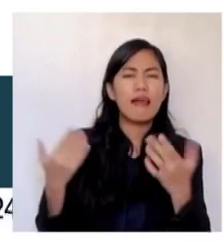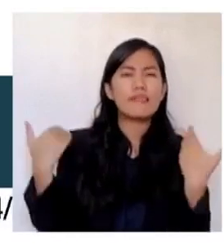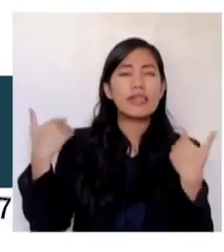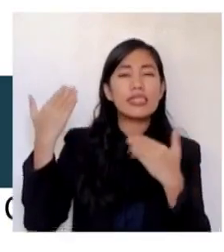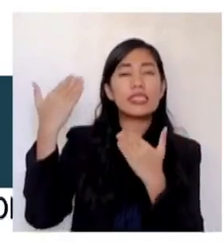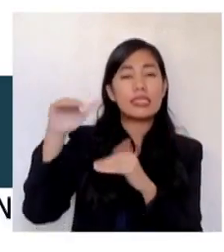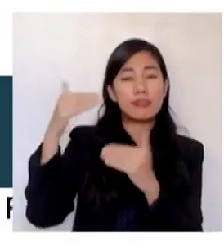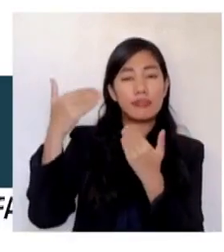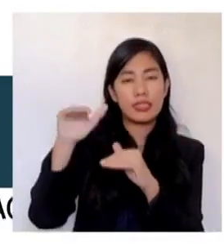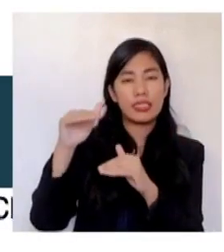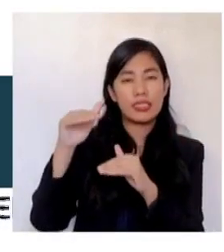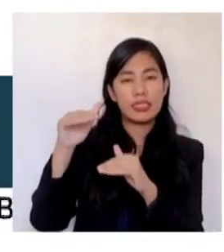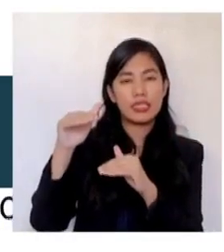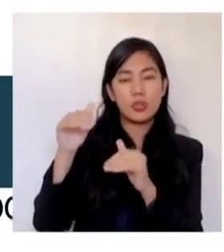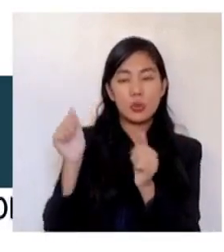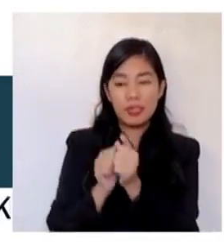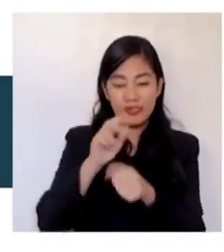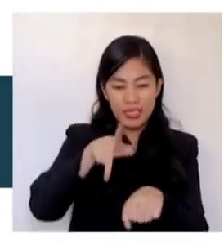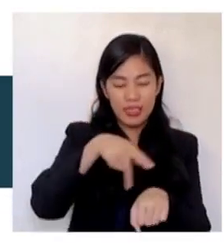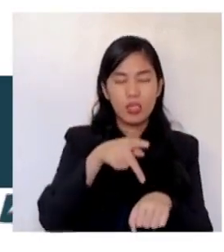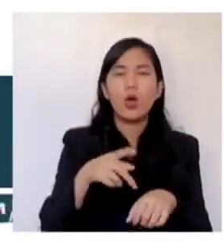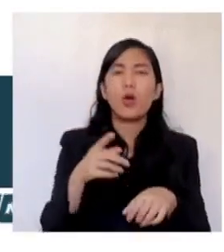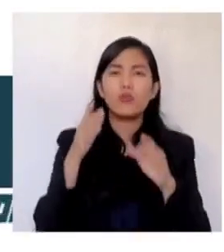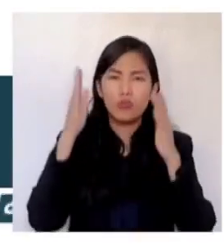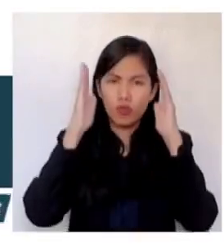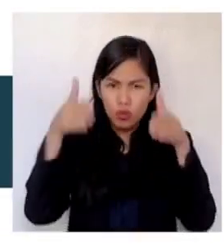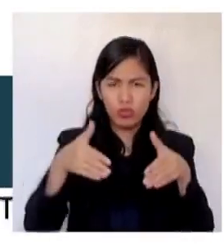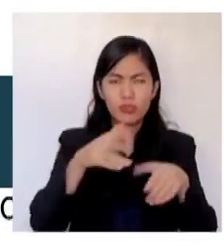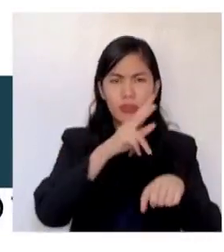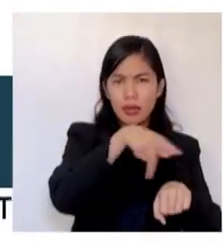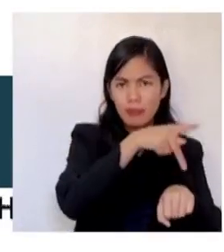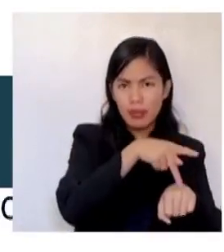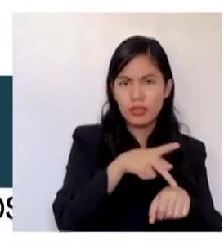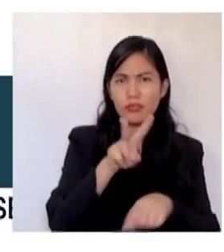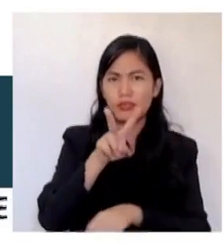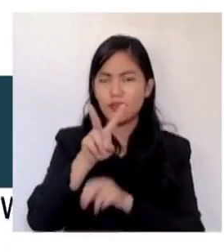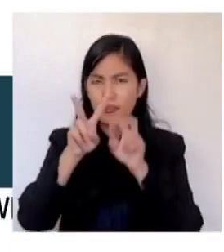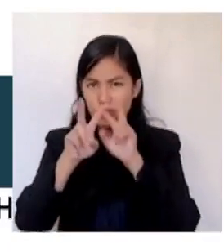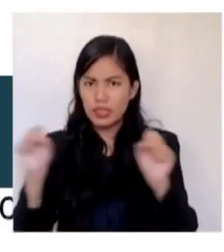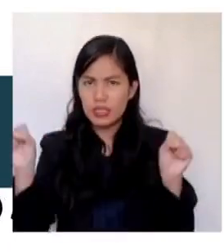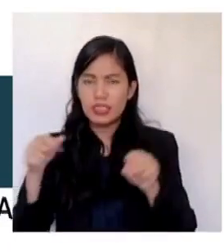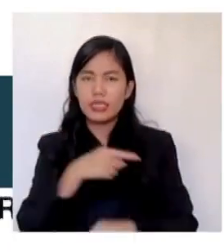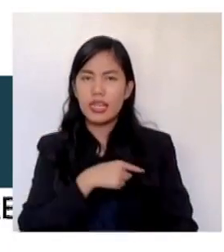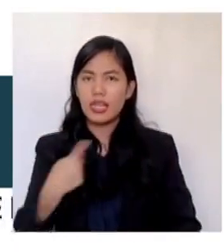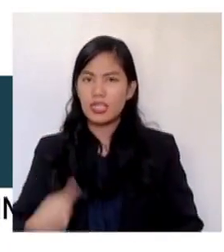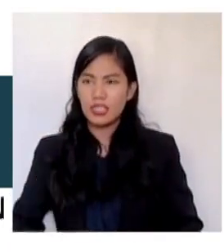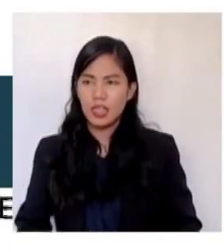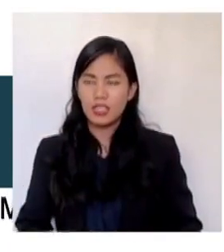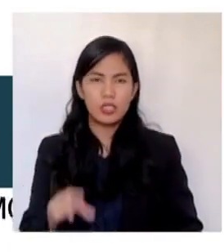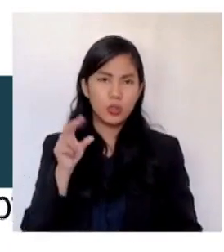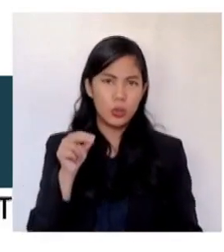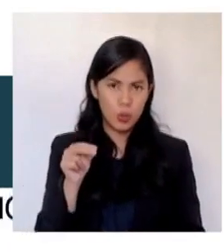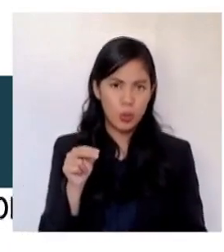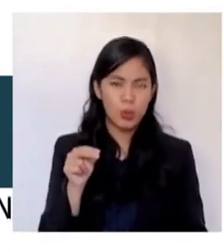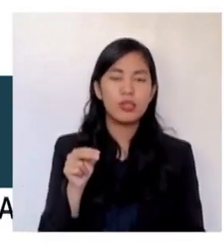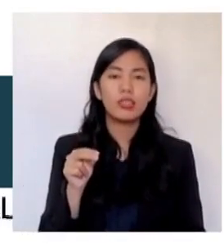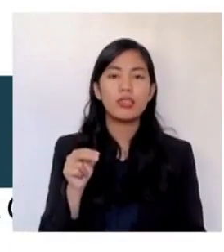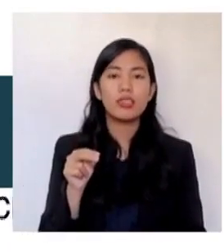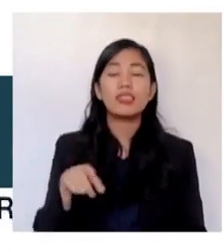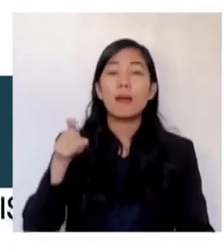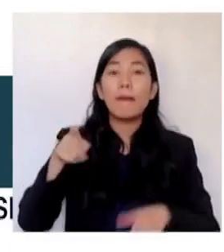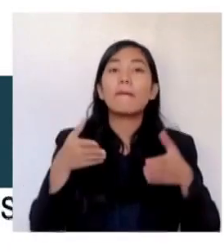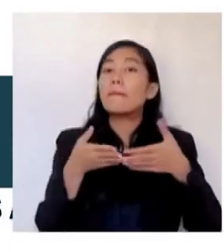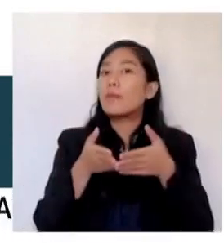limited to a Philippines versus China thing, and only on the West Philippine Sea instead of the